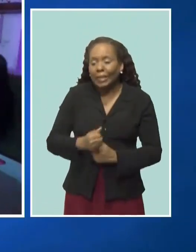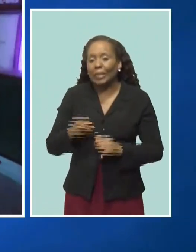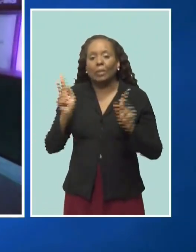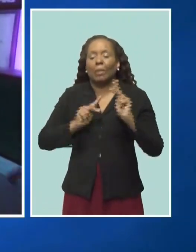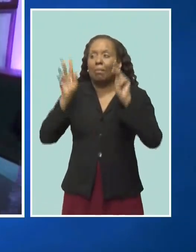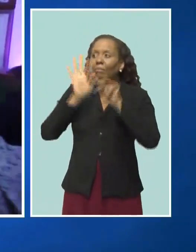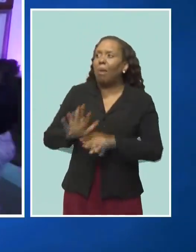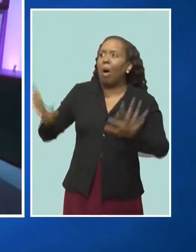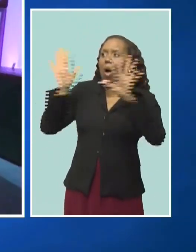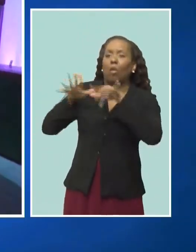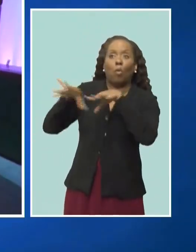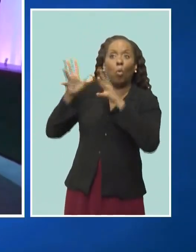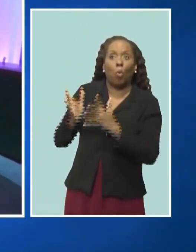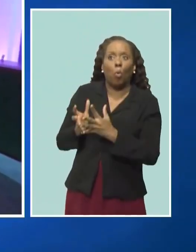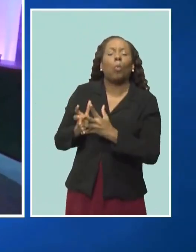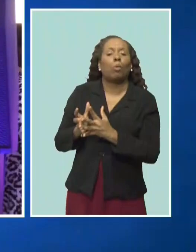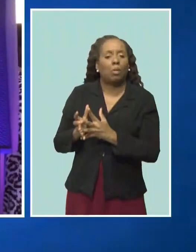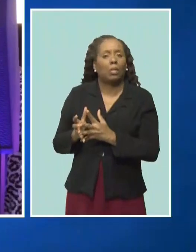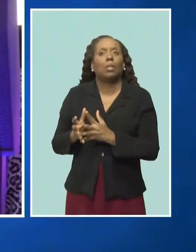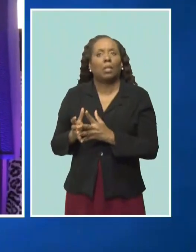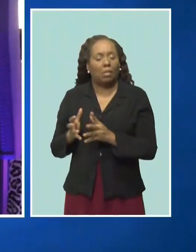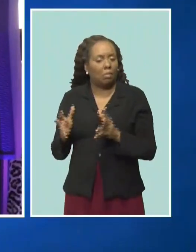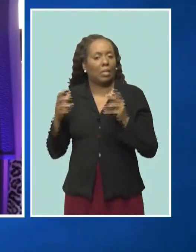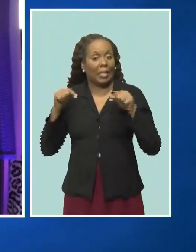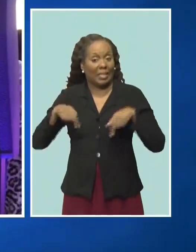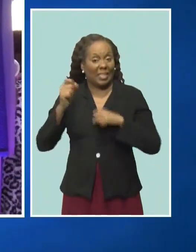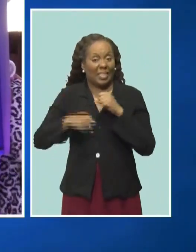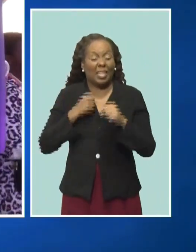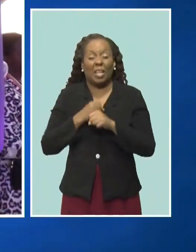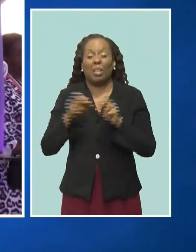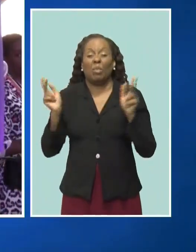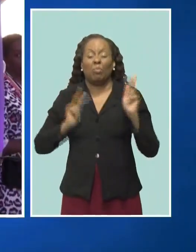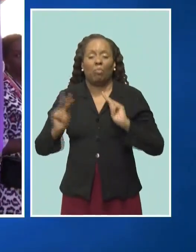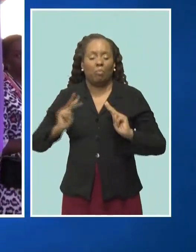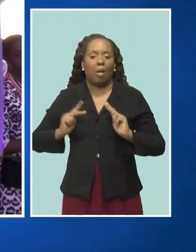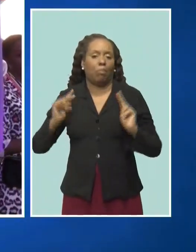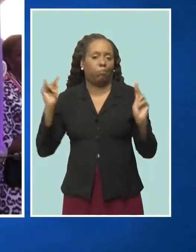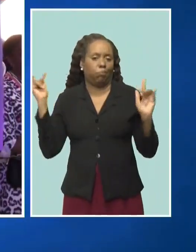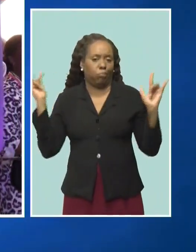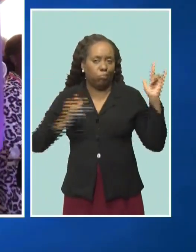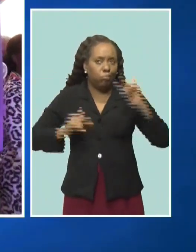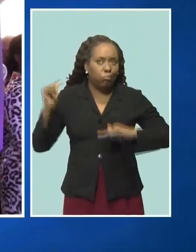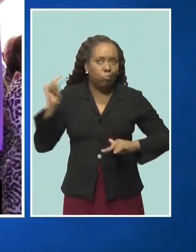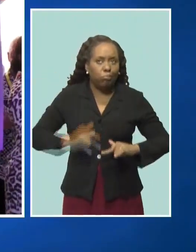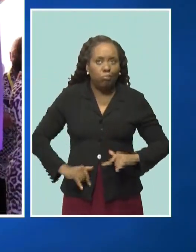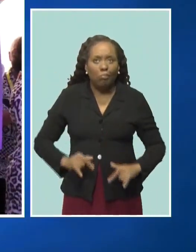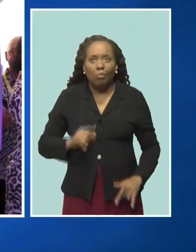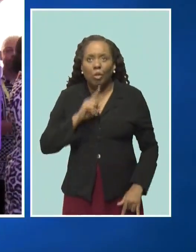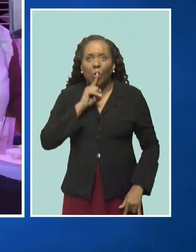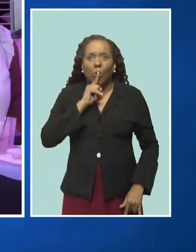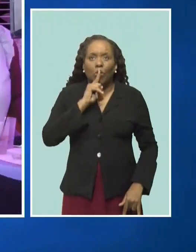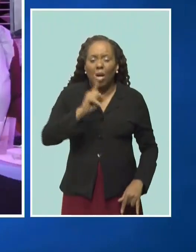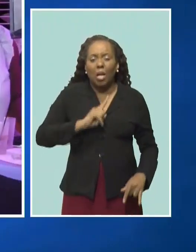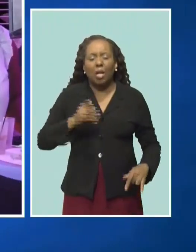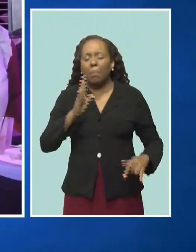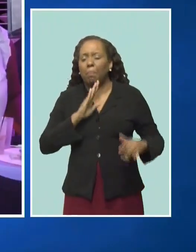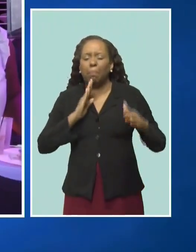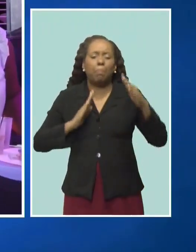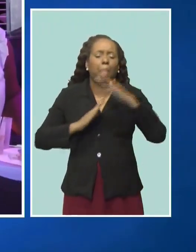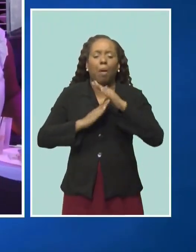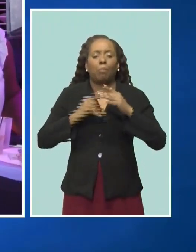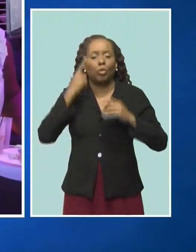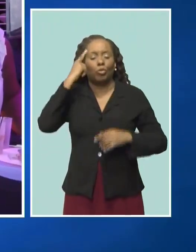market, raising international ticket sales for this year's Food and Rum Festival, dubbed the Ultimate Foodies Dream